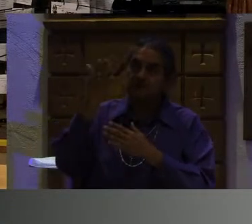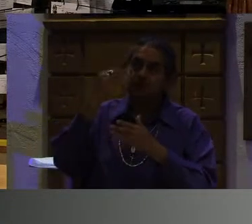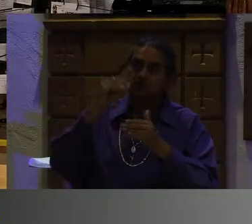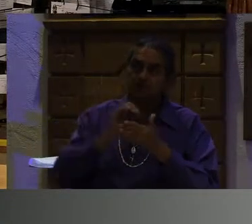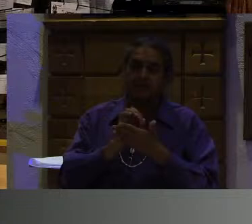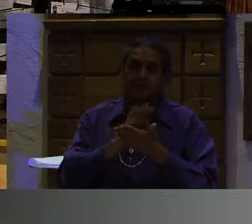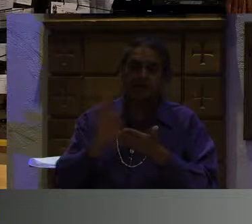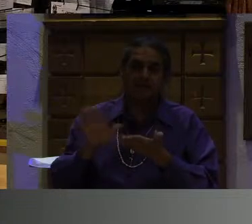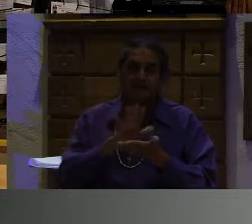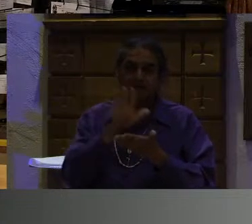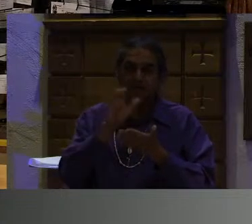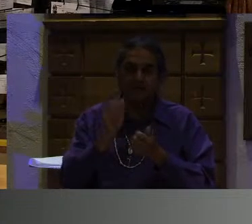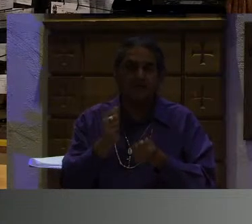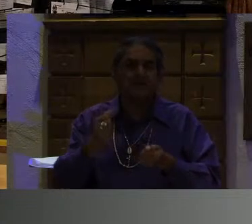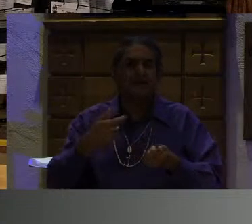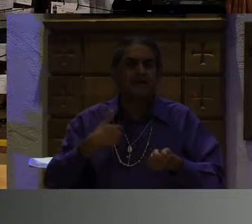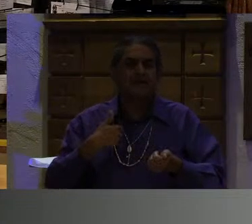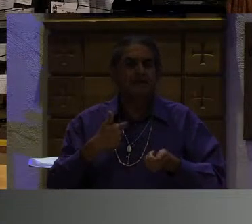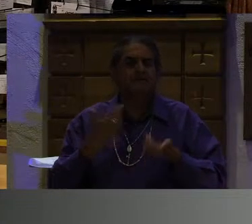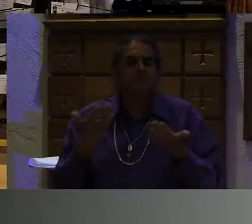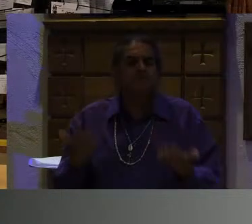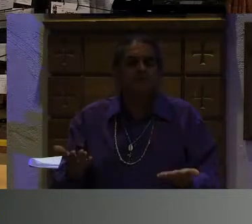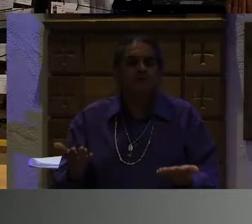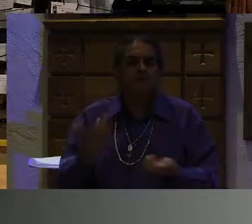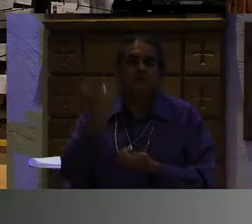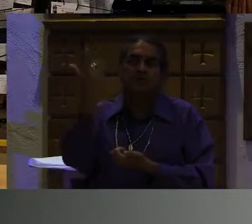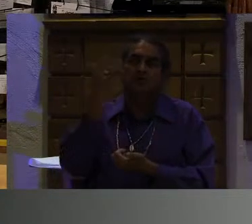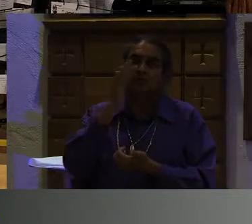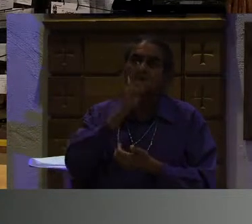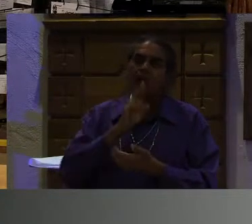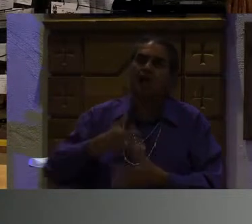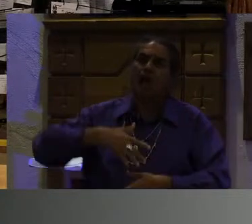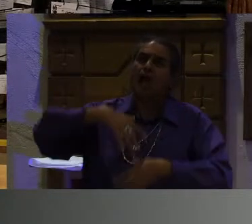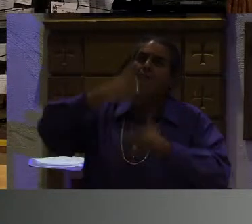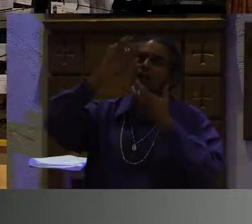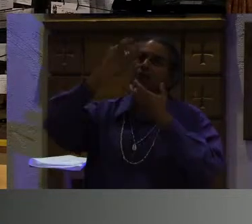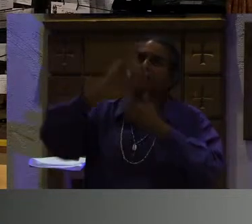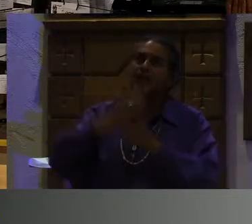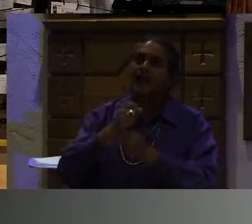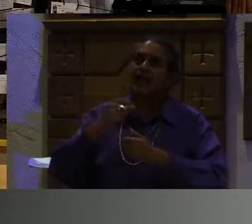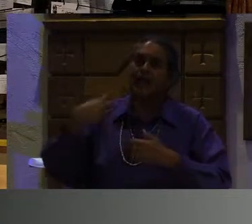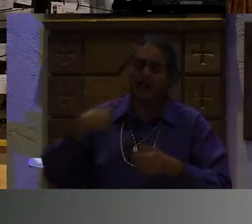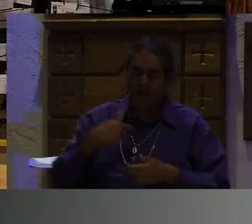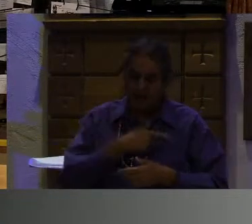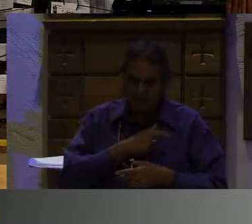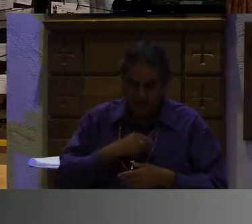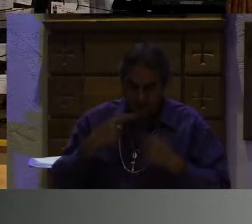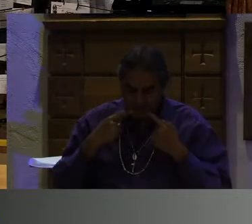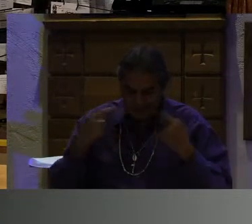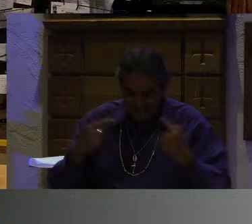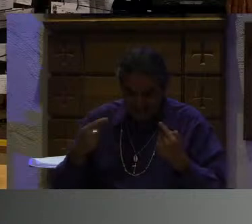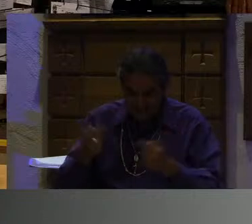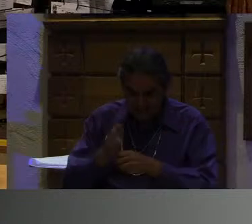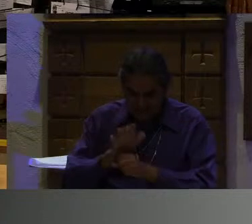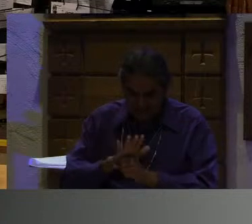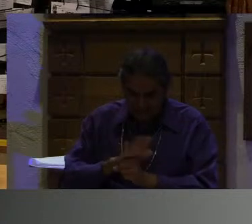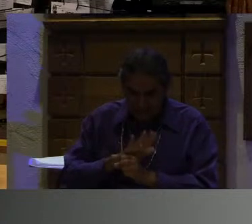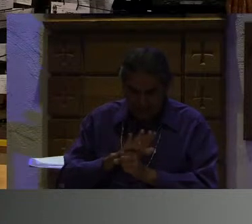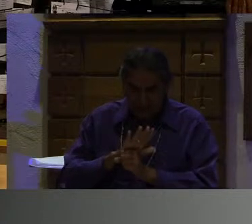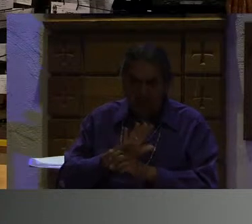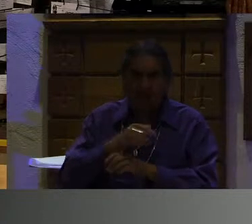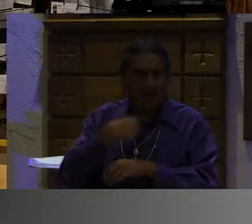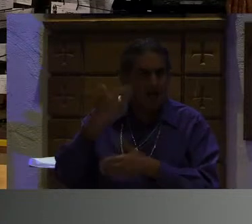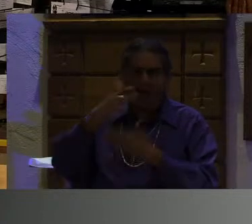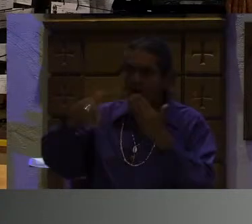ways. Behold, you are angry, and we are sinful. All of us